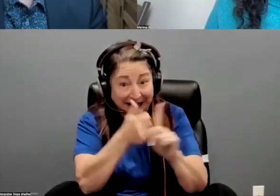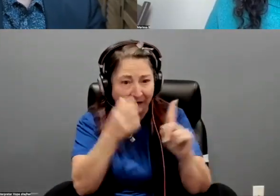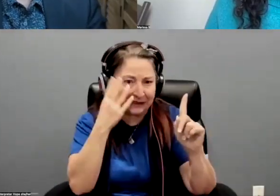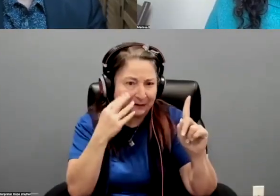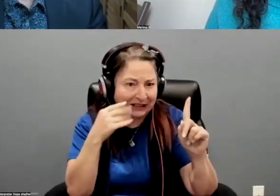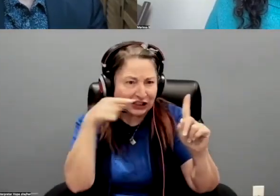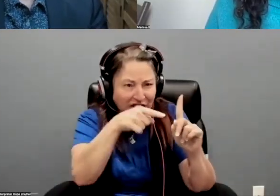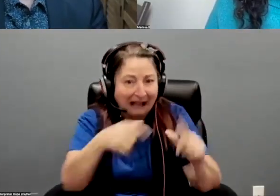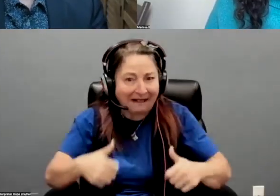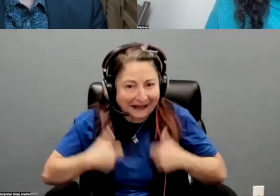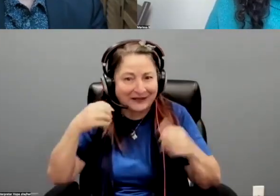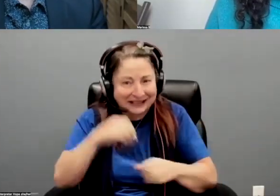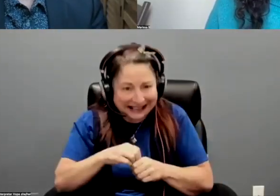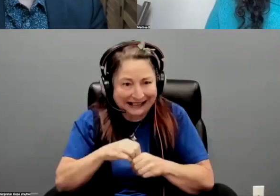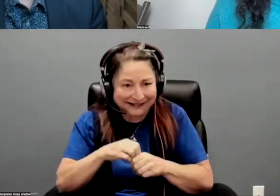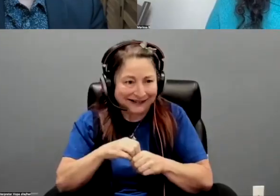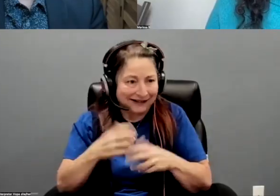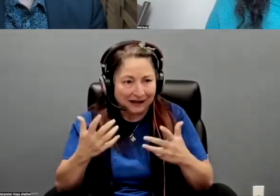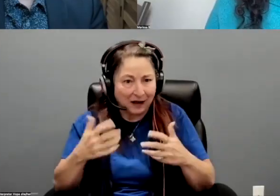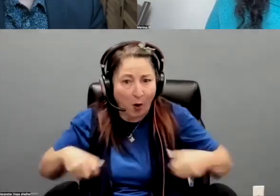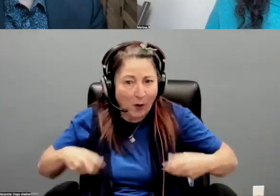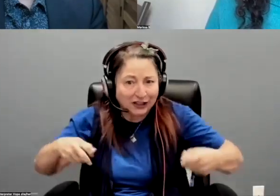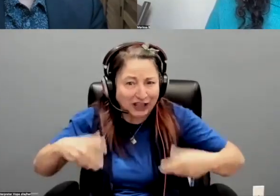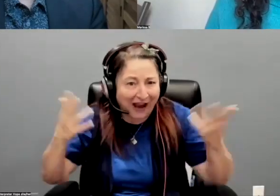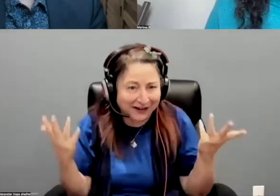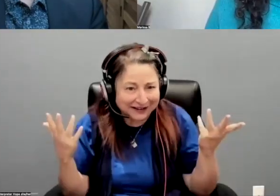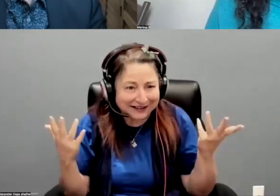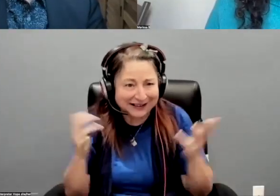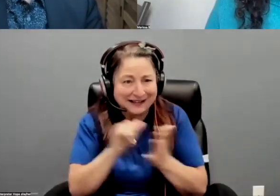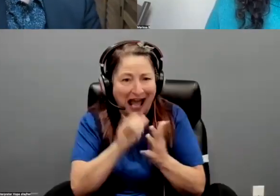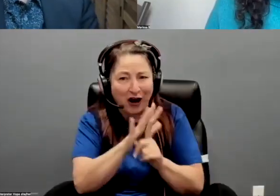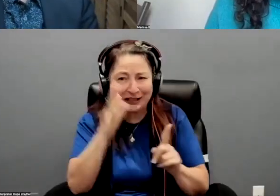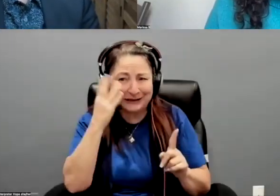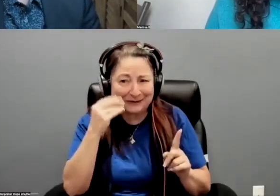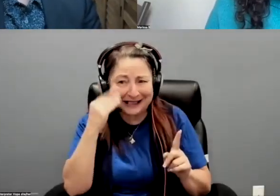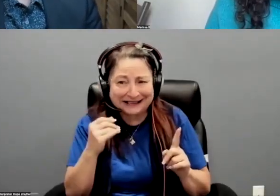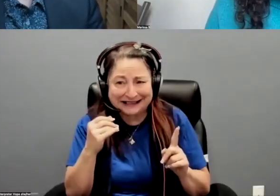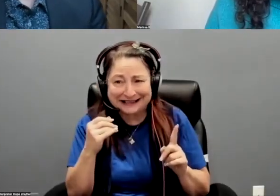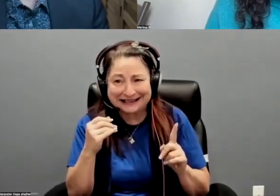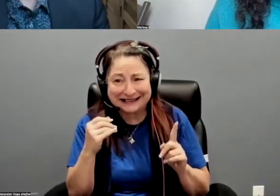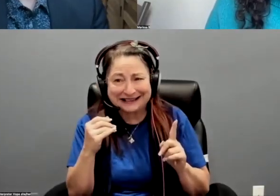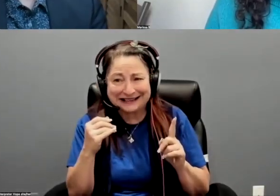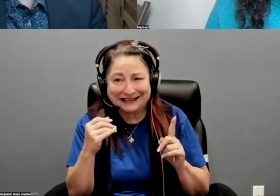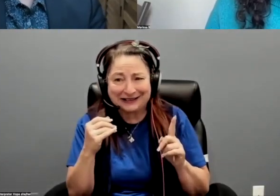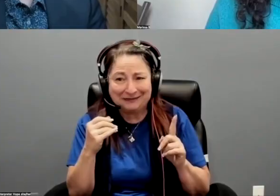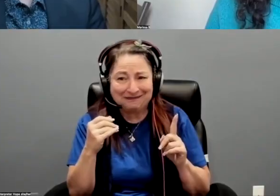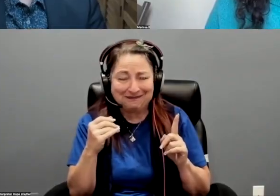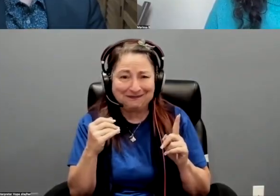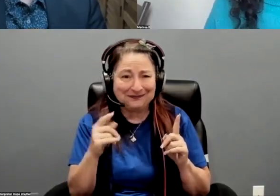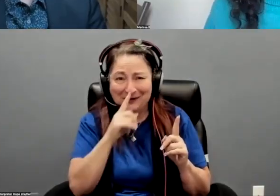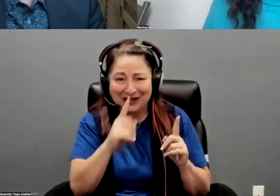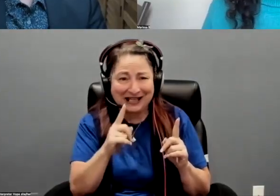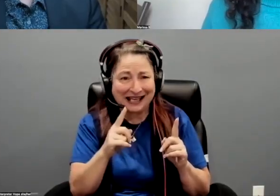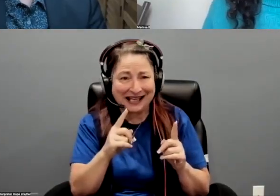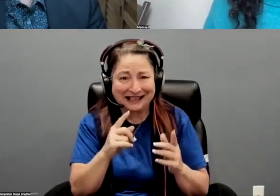that goes through life and has experience being disabled really help